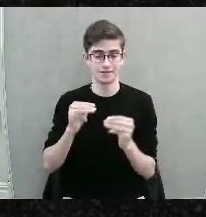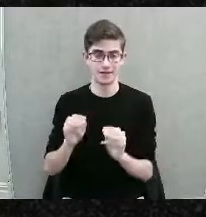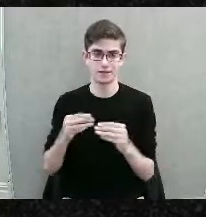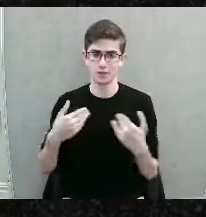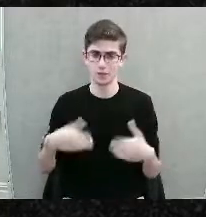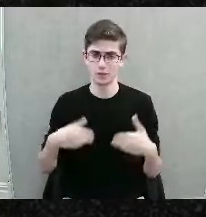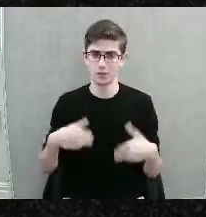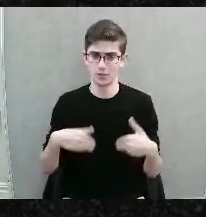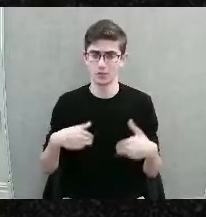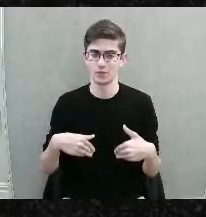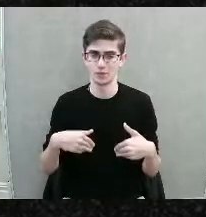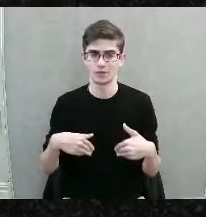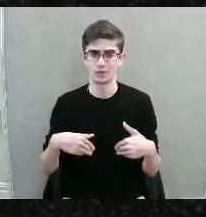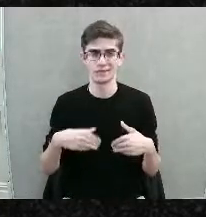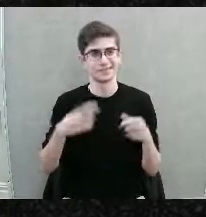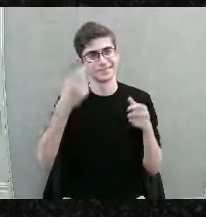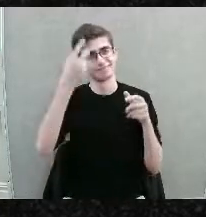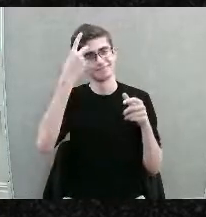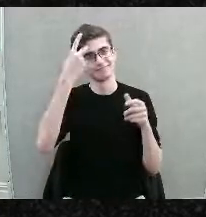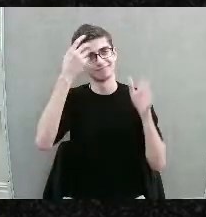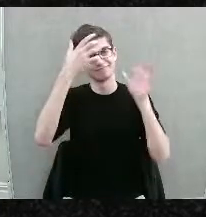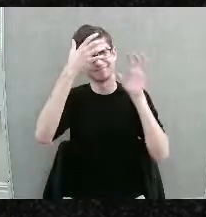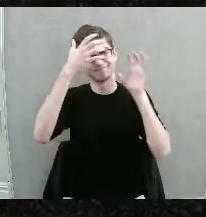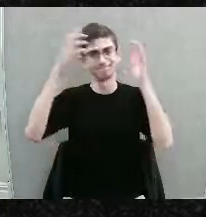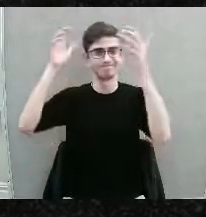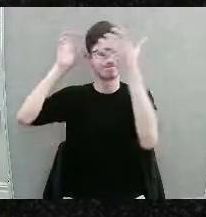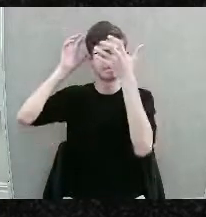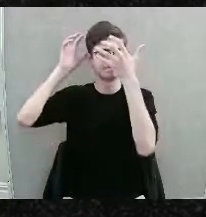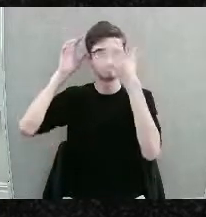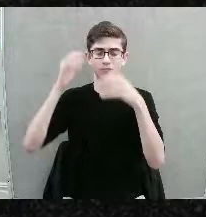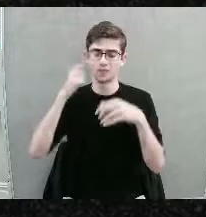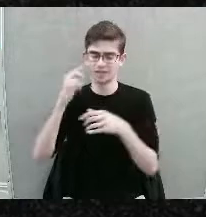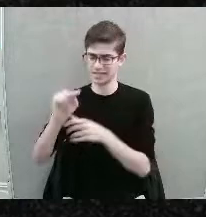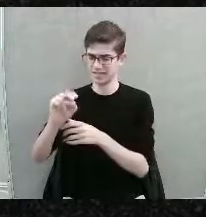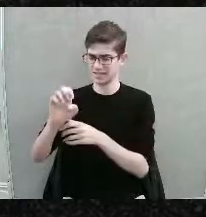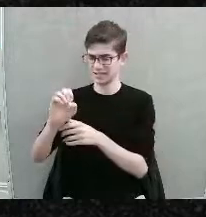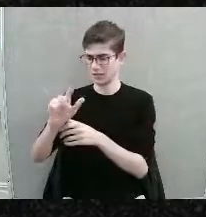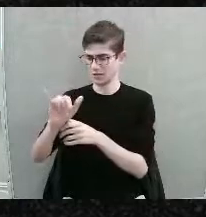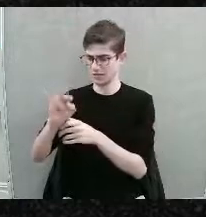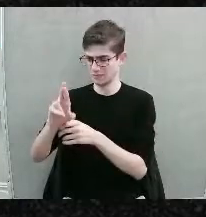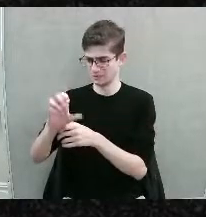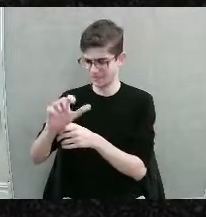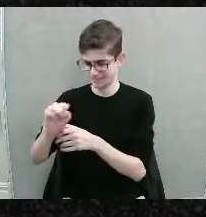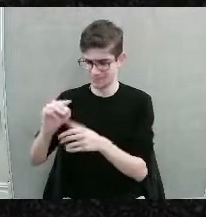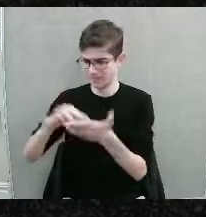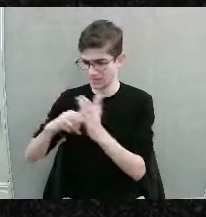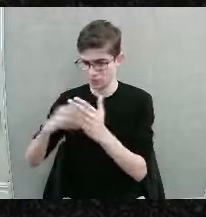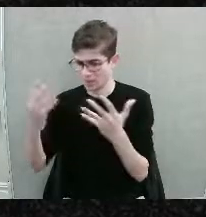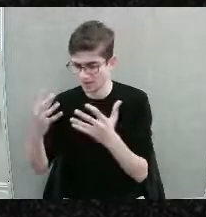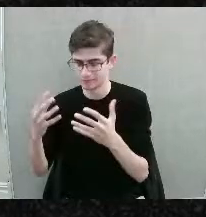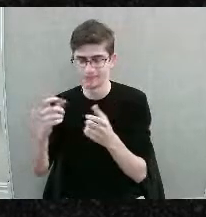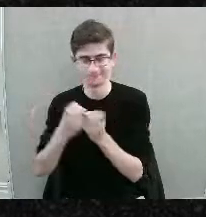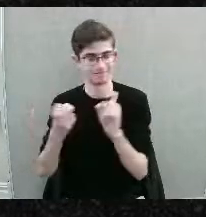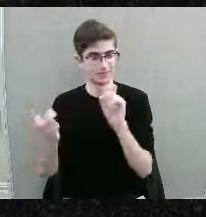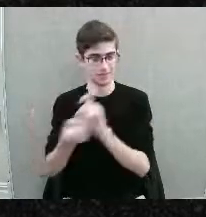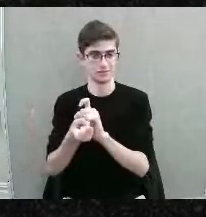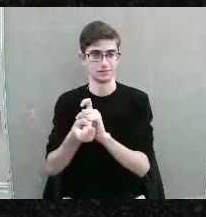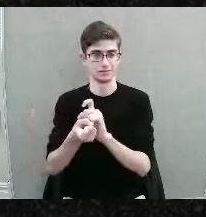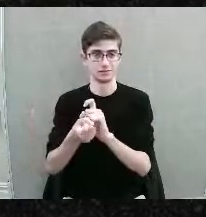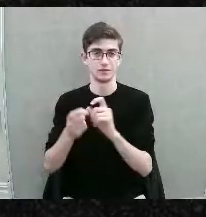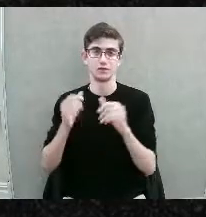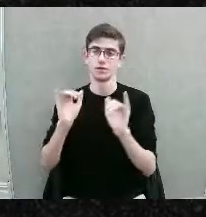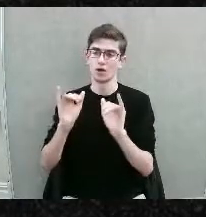changed some of what we thought in terms of what neoliberalism is. We came to understand it as not something that could be